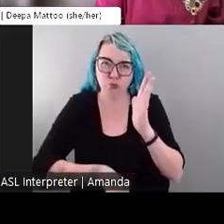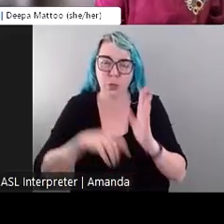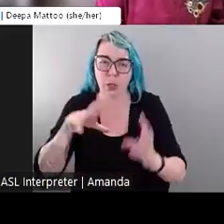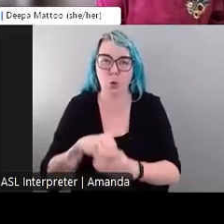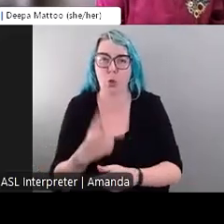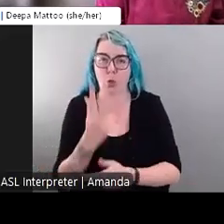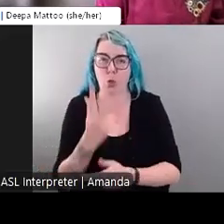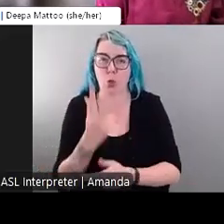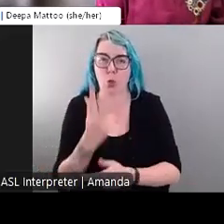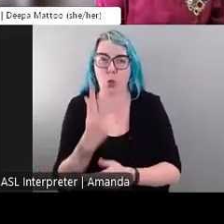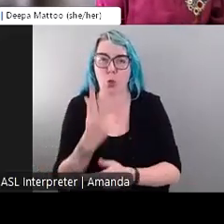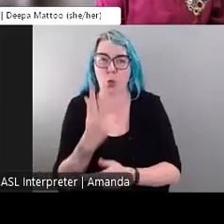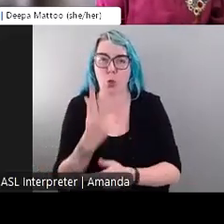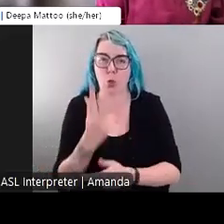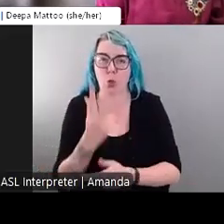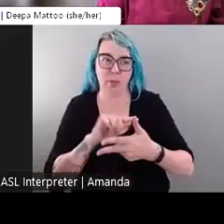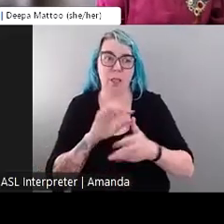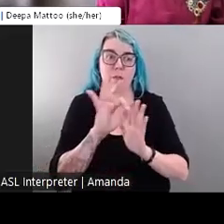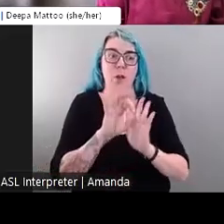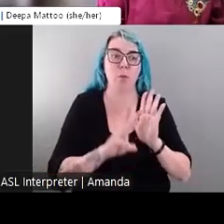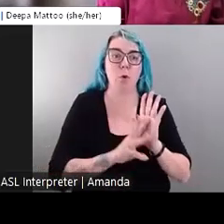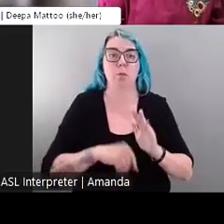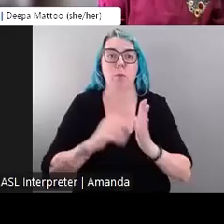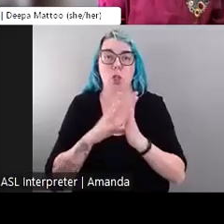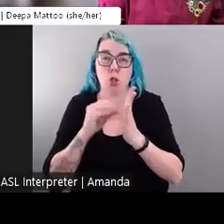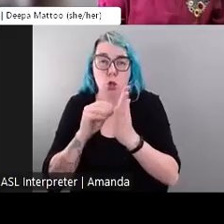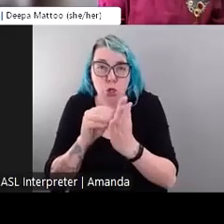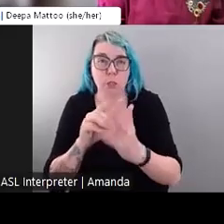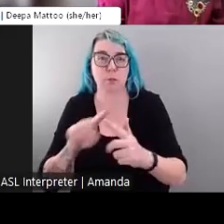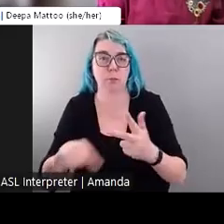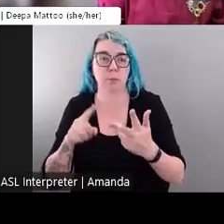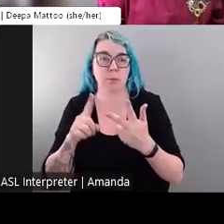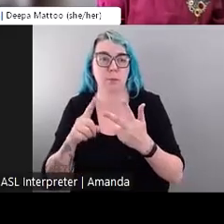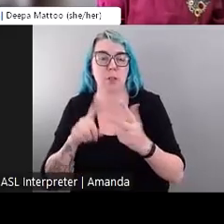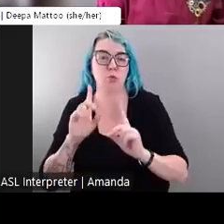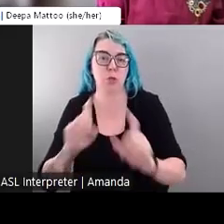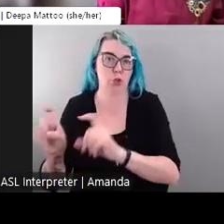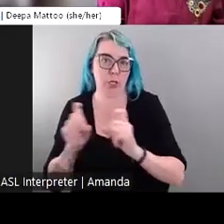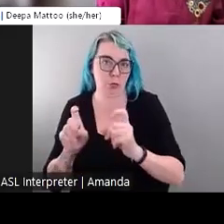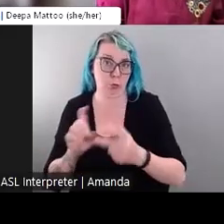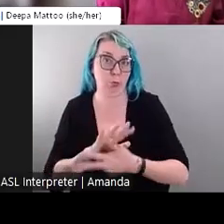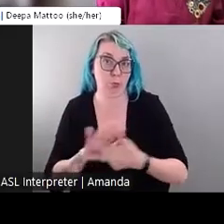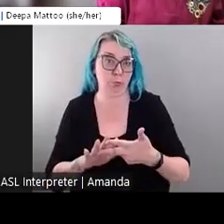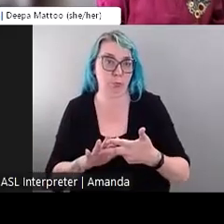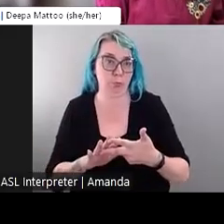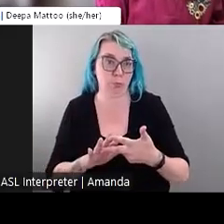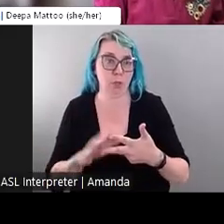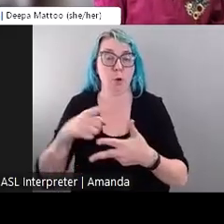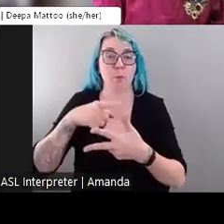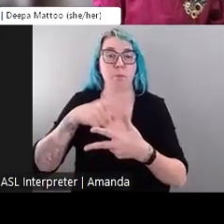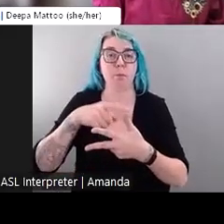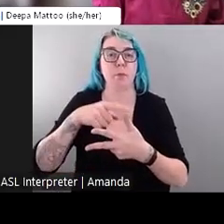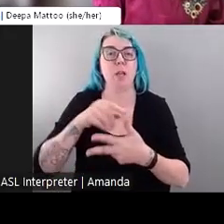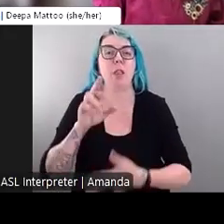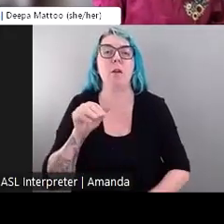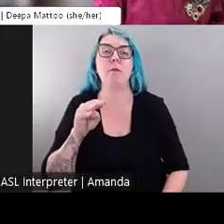modules, and the RISA questionnaire. So beginning with the RISA framework, The framework is really meant to showcase our